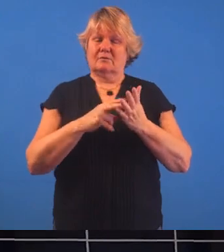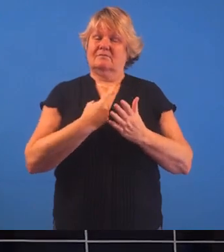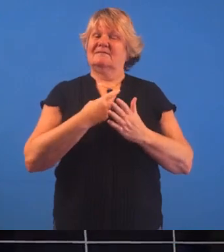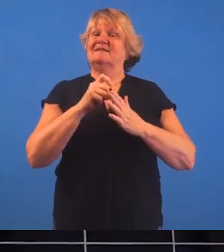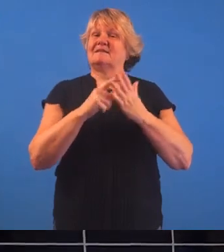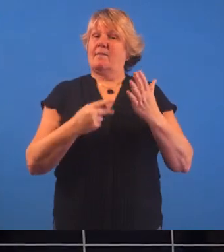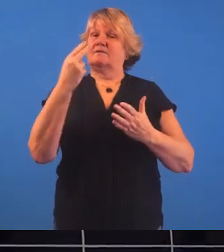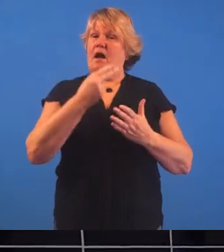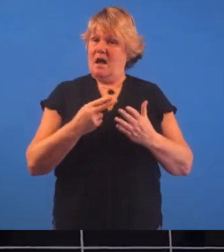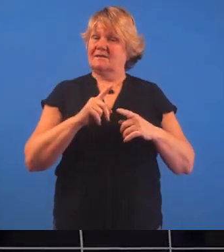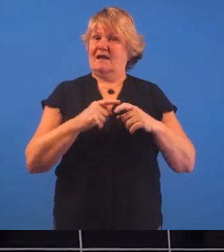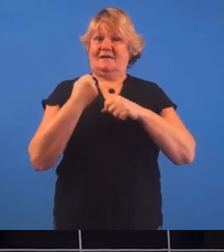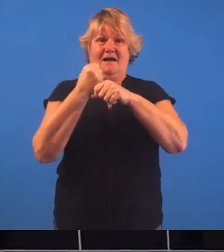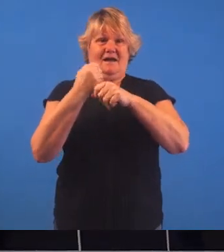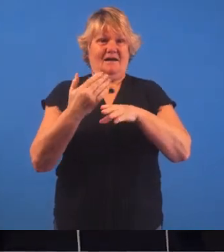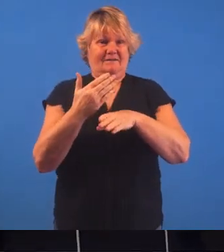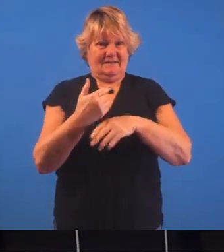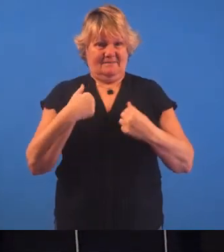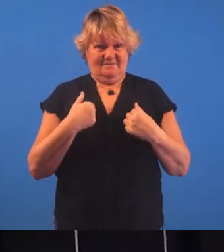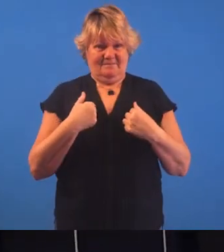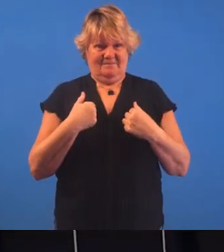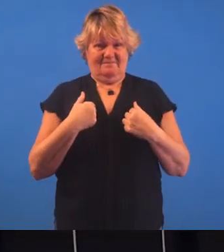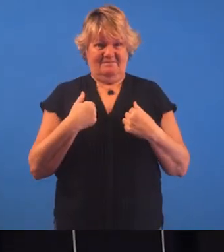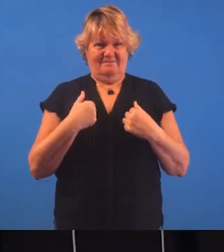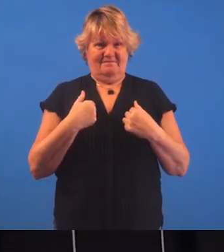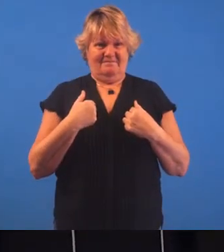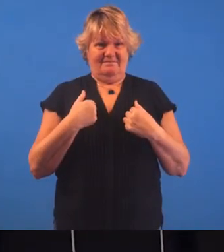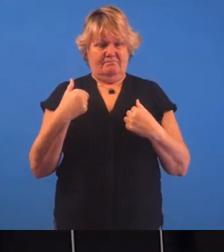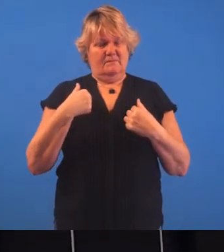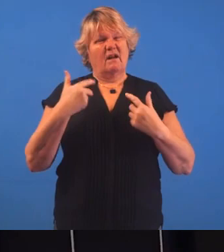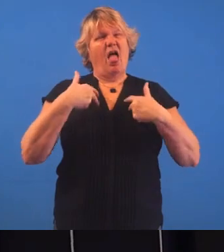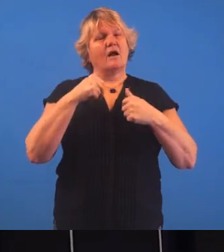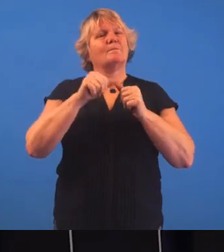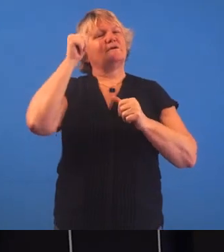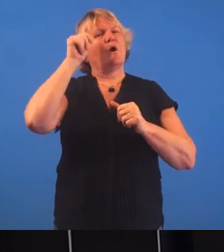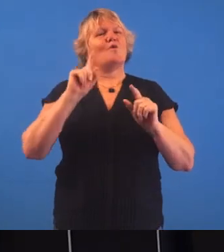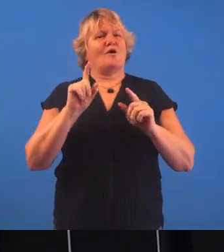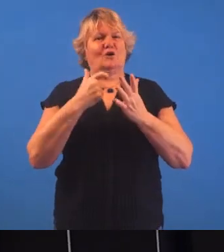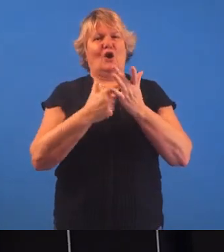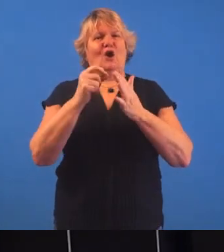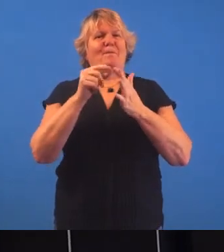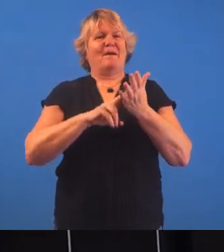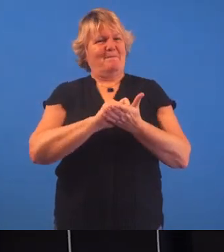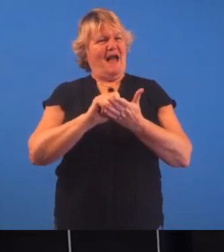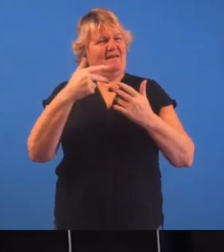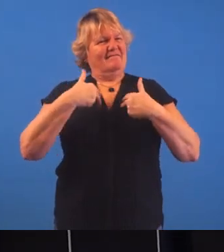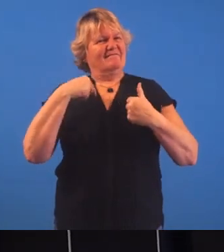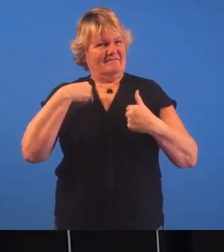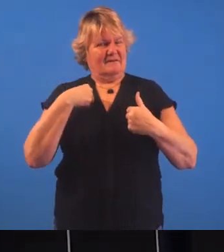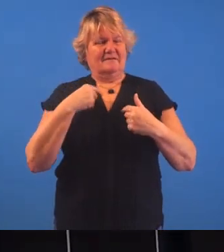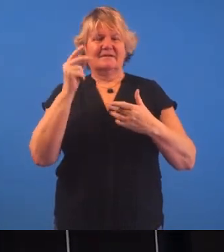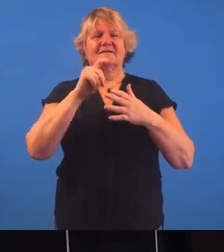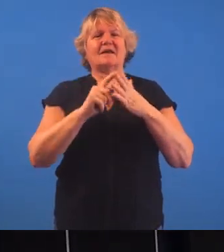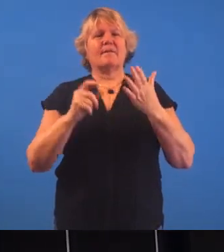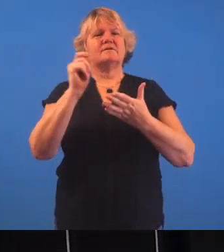Hi, I'm Dave Lupton, disabled artist and activist and better known by my pen name Crippen, disabled cartoonist.